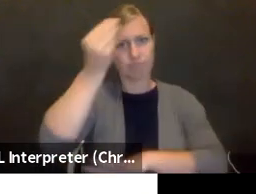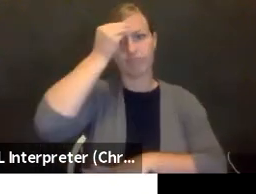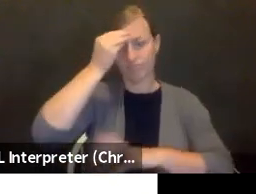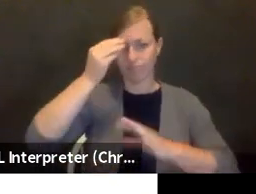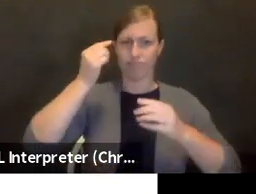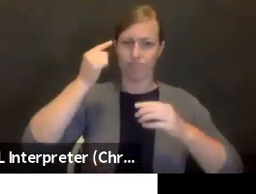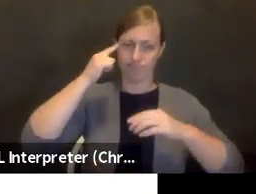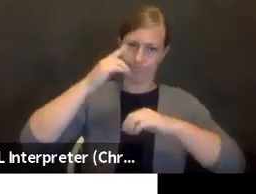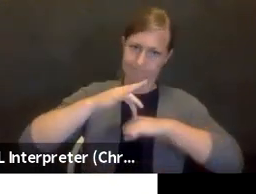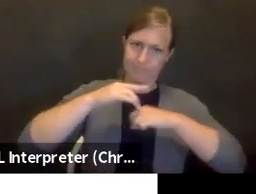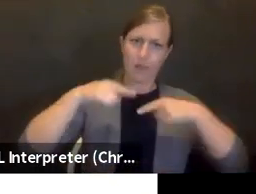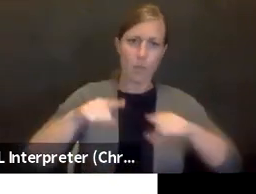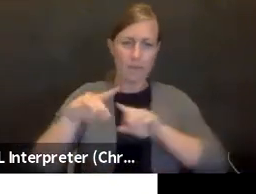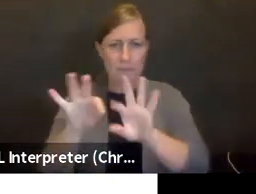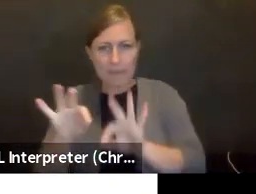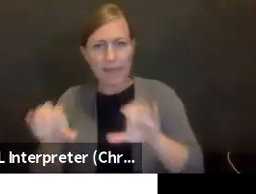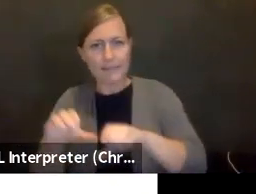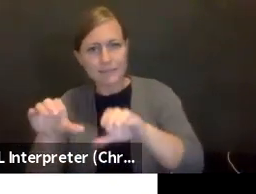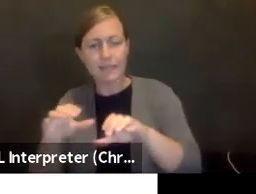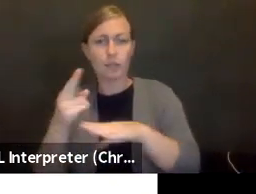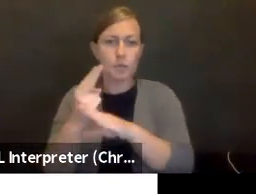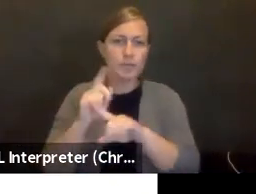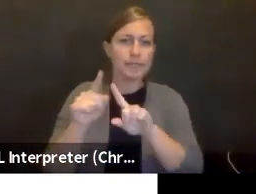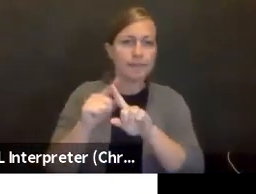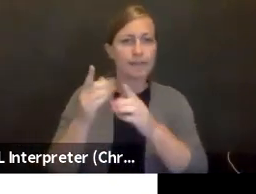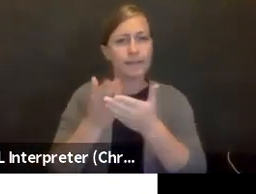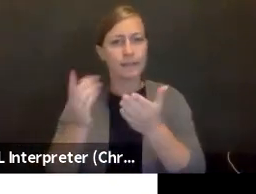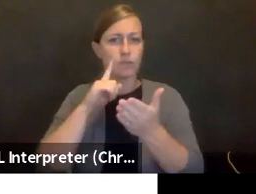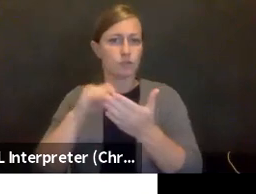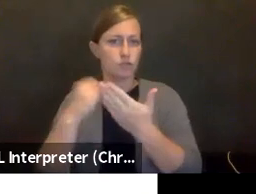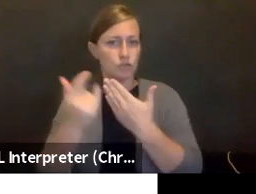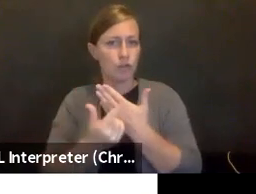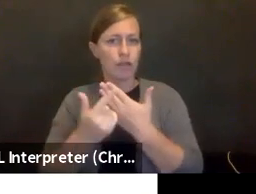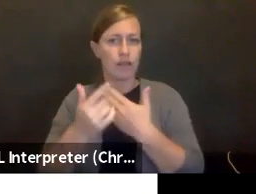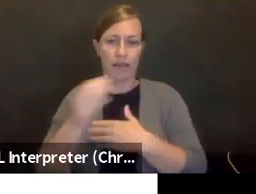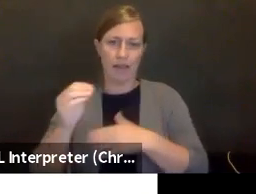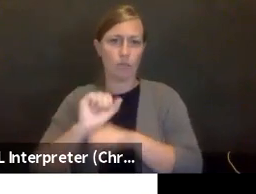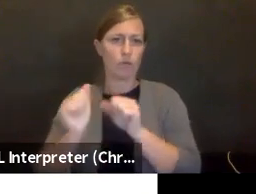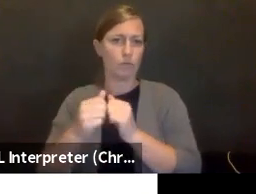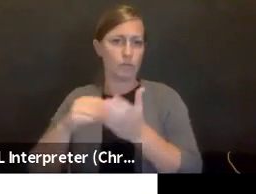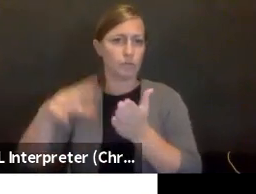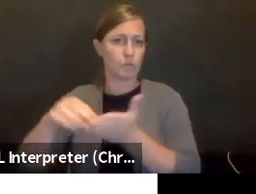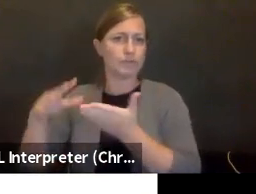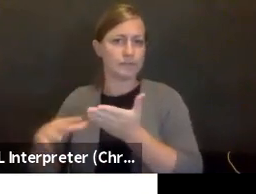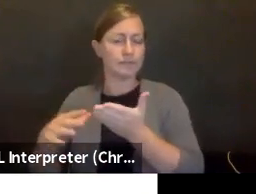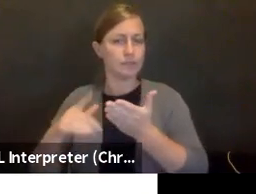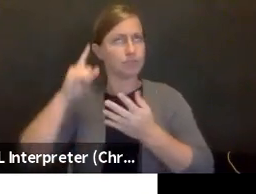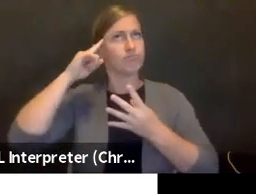picking activities, using different things for the journals, and working with students. Have those in our mind.